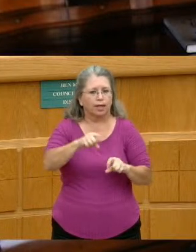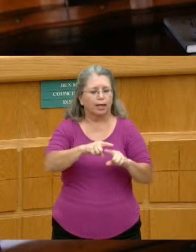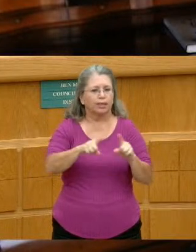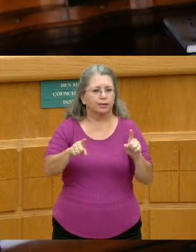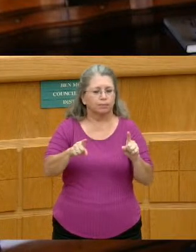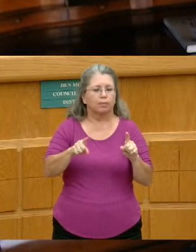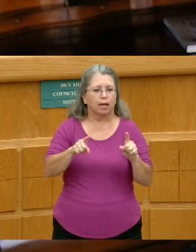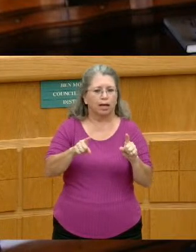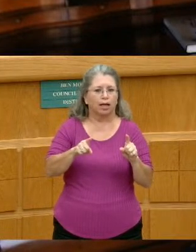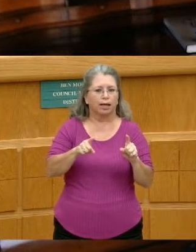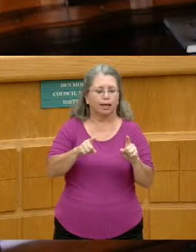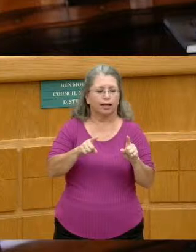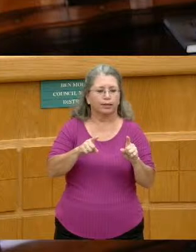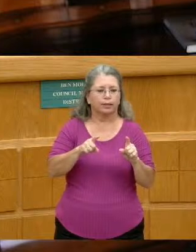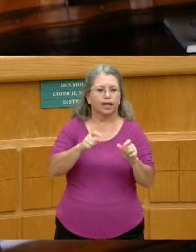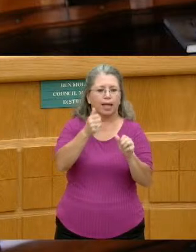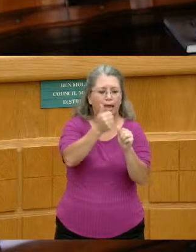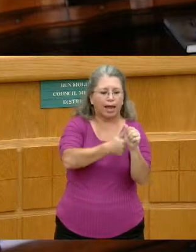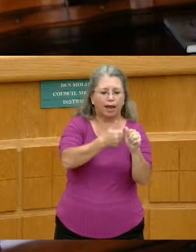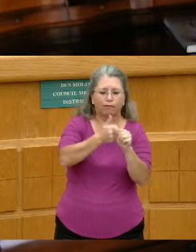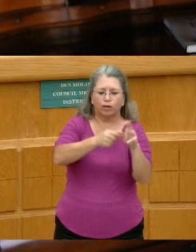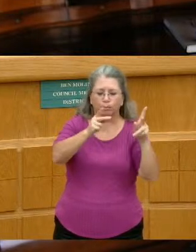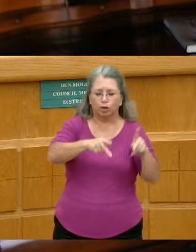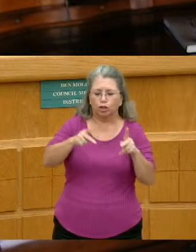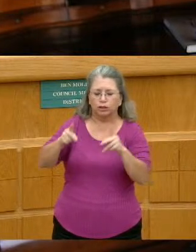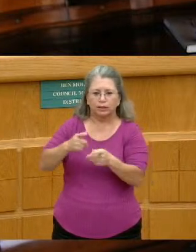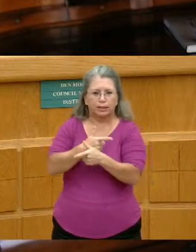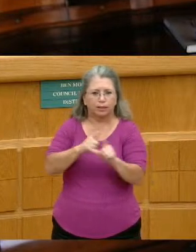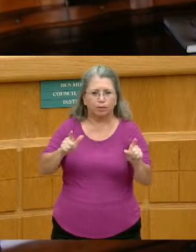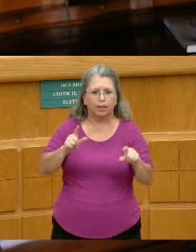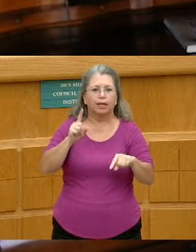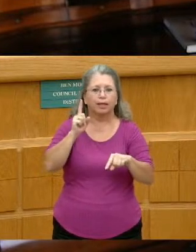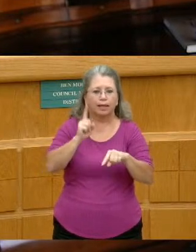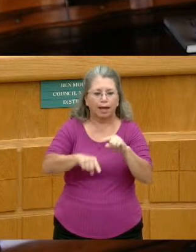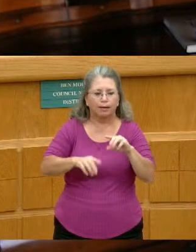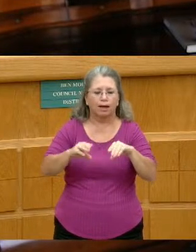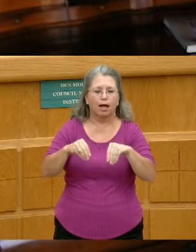liberty cannot put the public at risk. And this is why